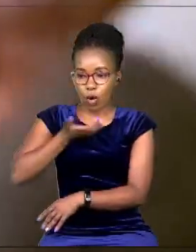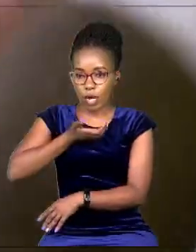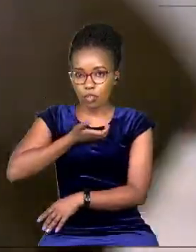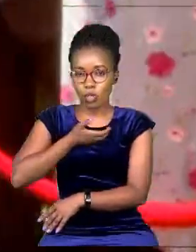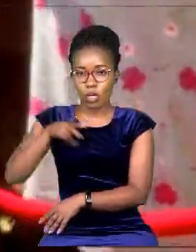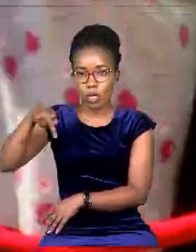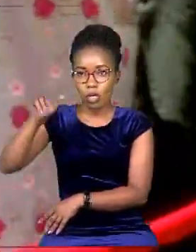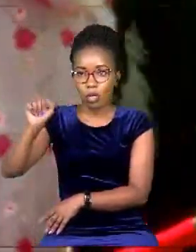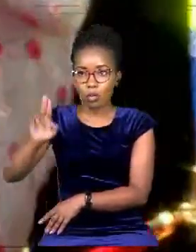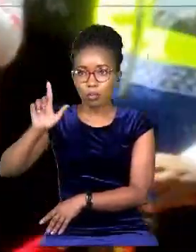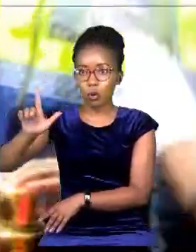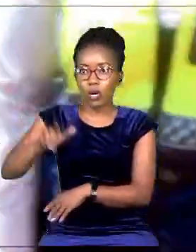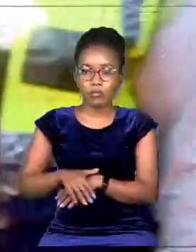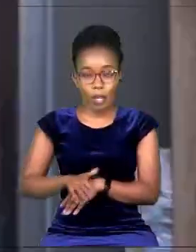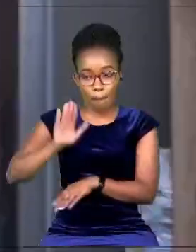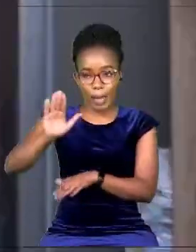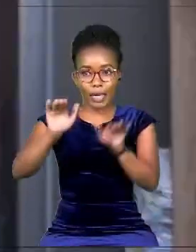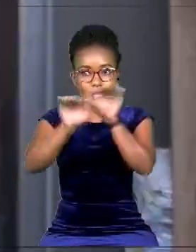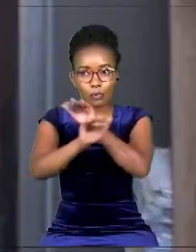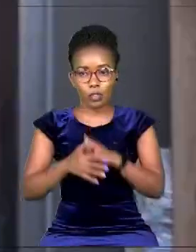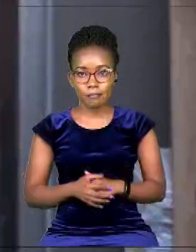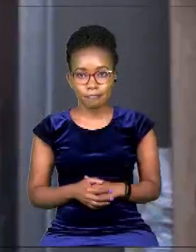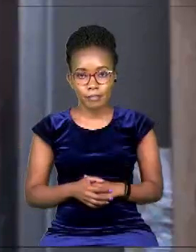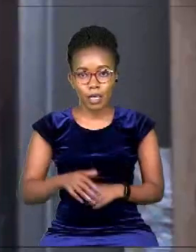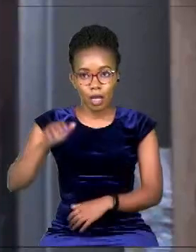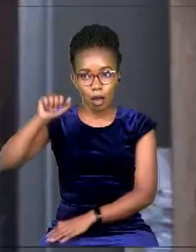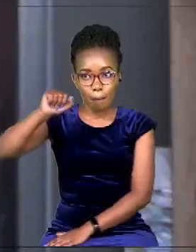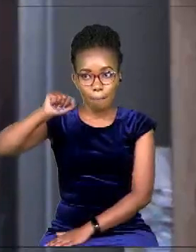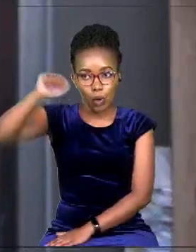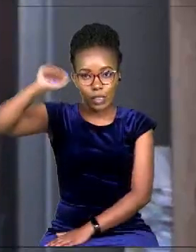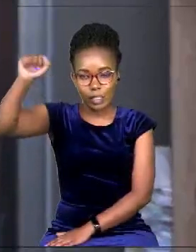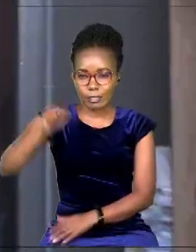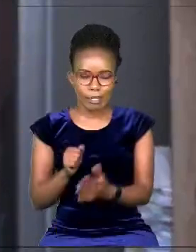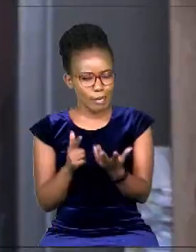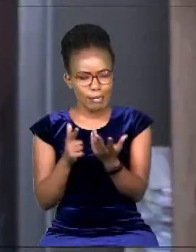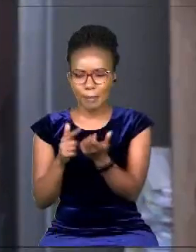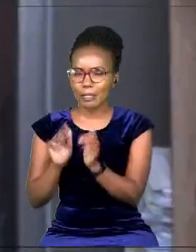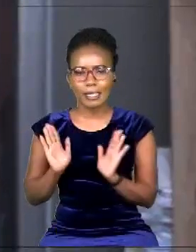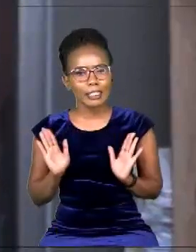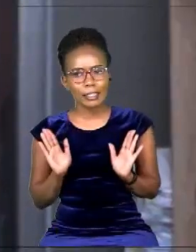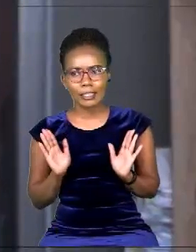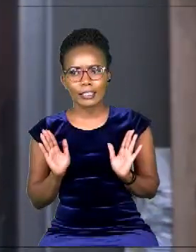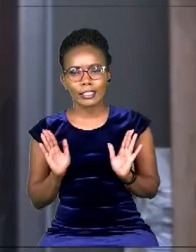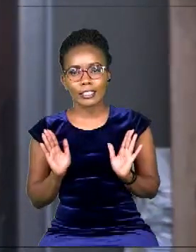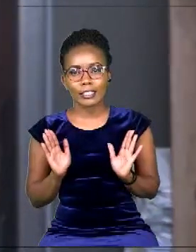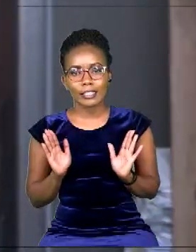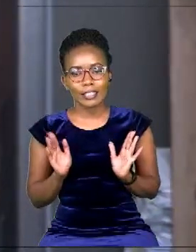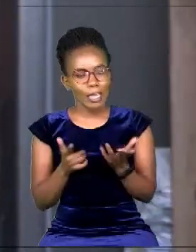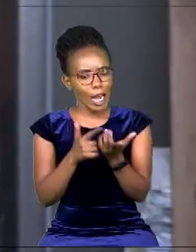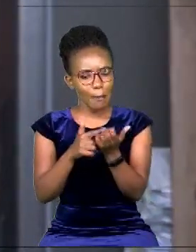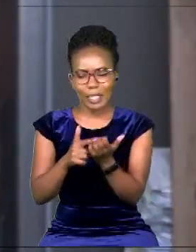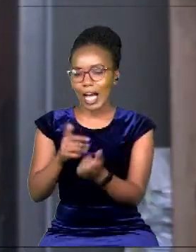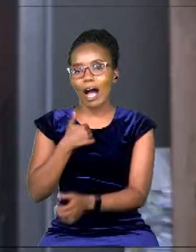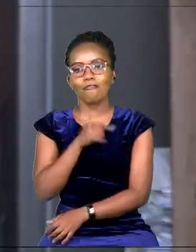Mutunga Mutungi as her deputy. Politics is about numbers, so they want somebody who either brings numbers